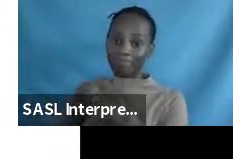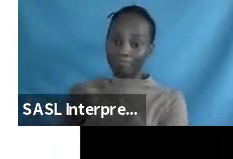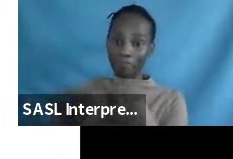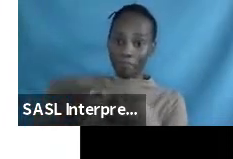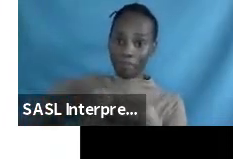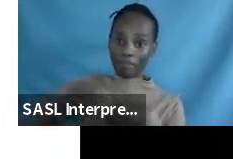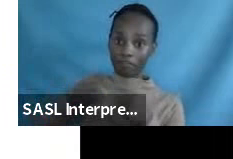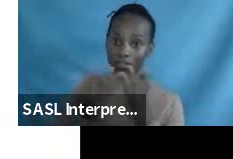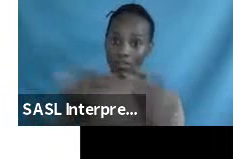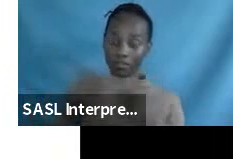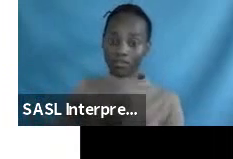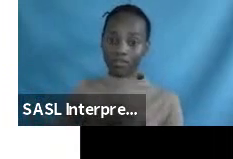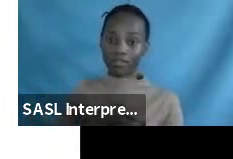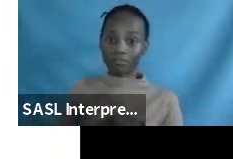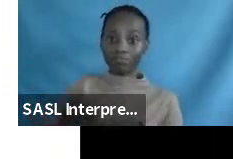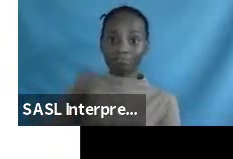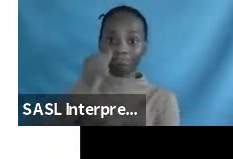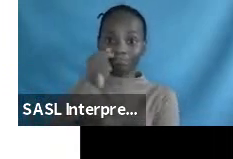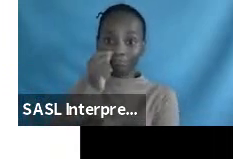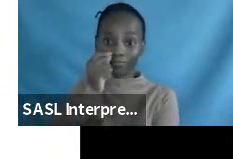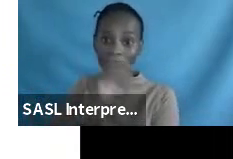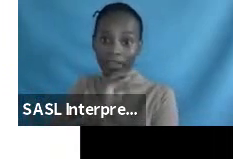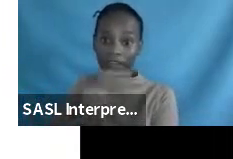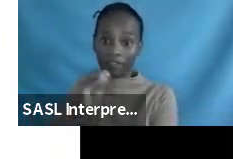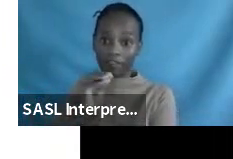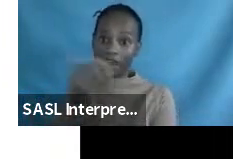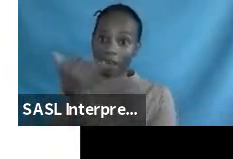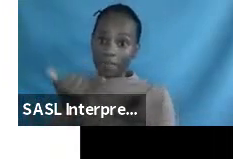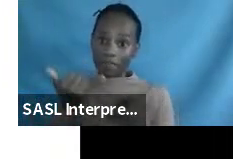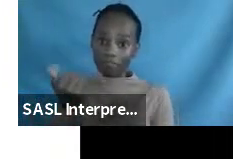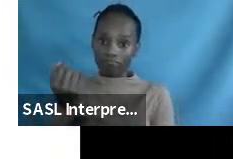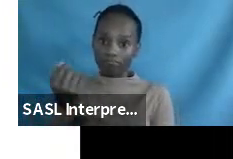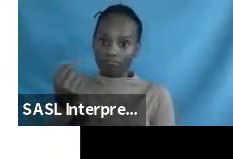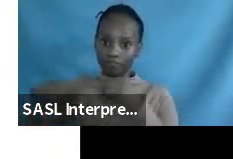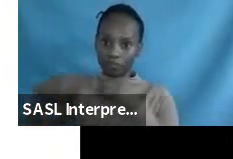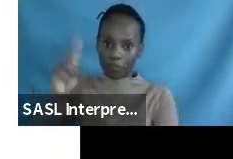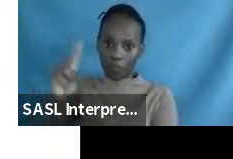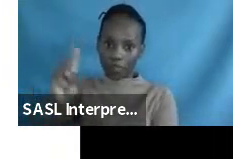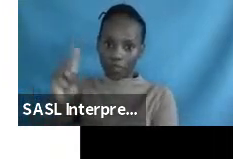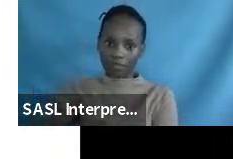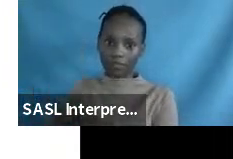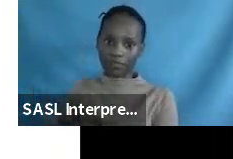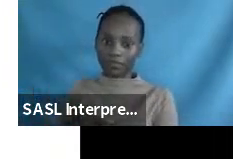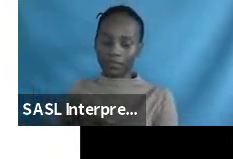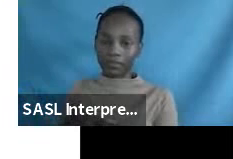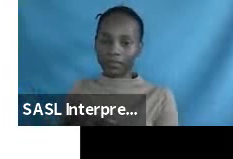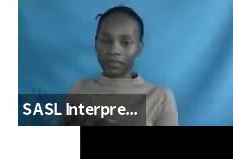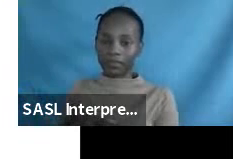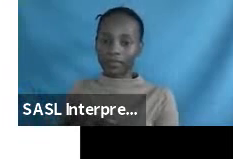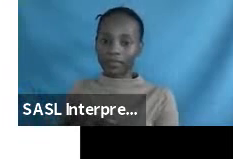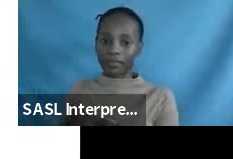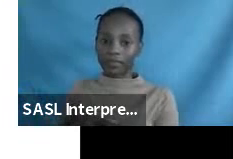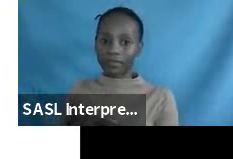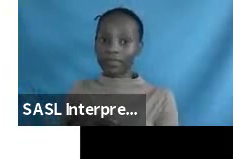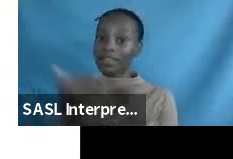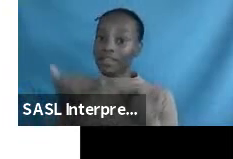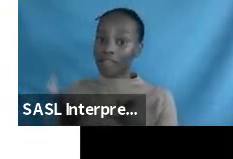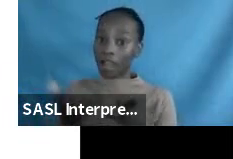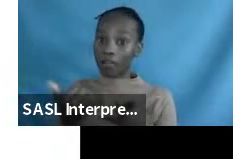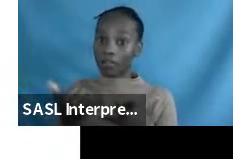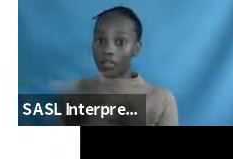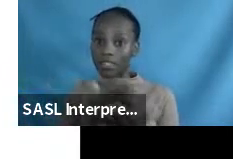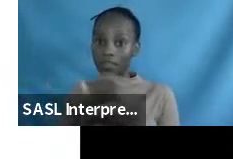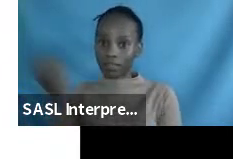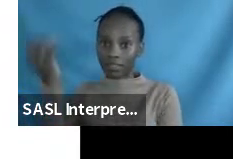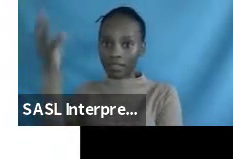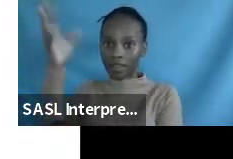the part that I'm talking about at the moment is the mirror of whatever is contained in some of the slides. So I'm not going to go